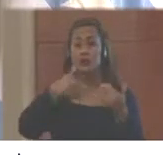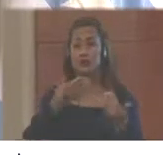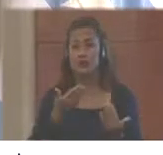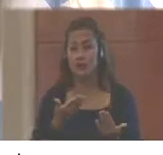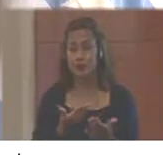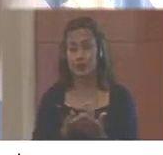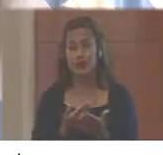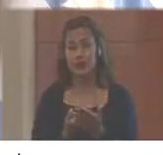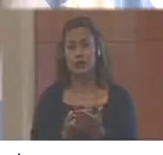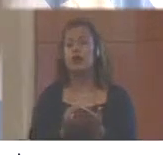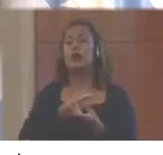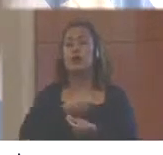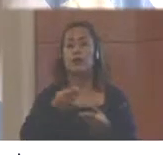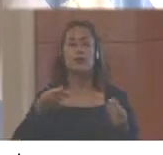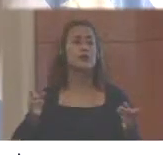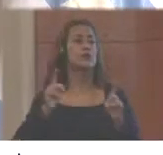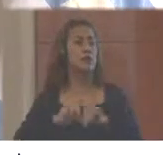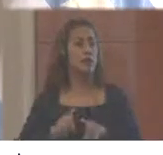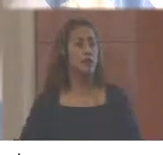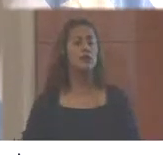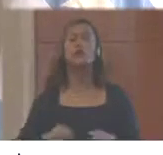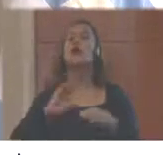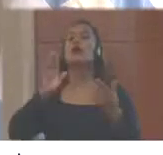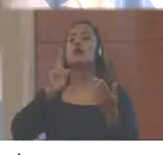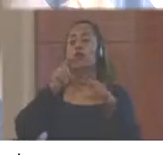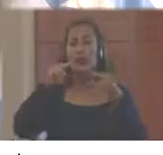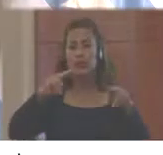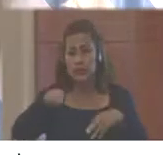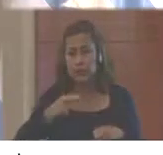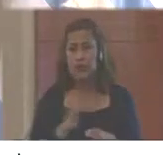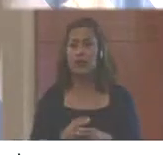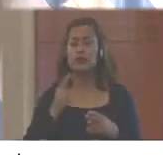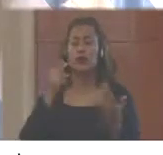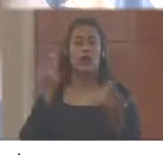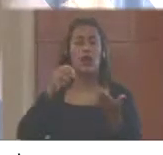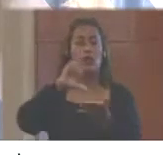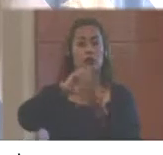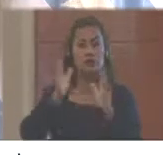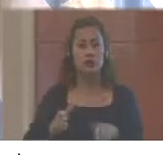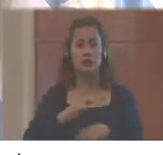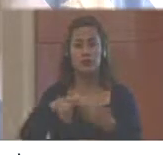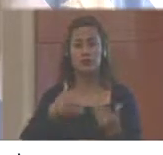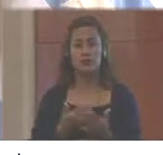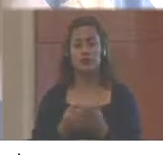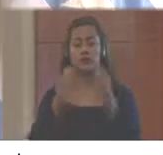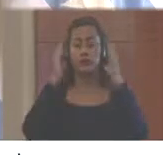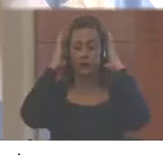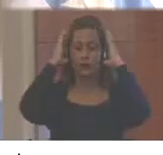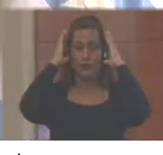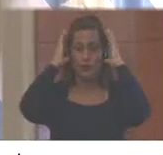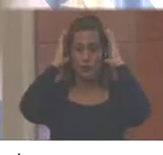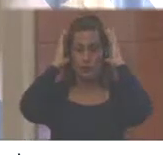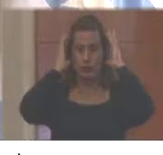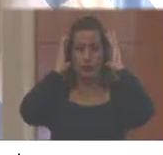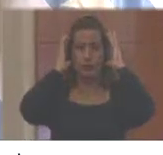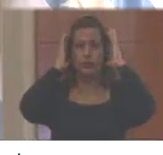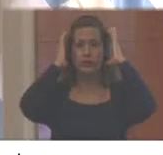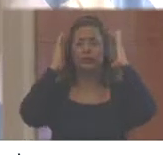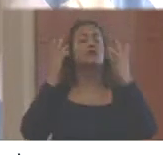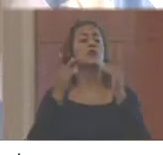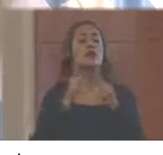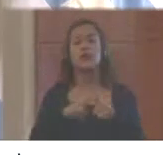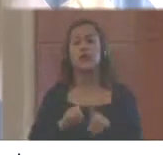level, the Office of Disaster Prevention and Emergency Management has sought to apply best practices in the field of